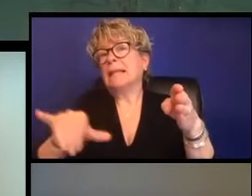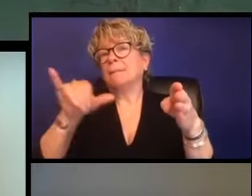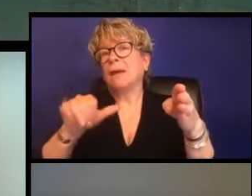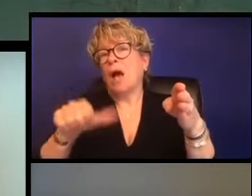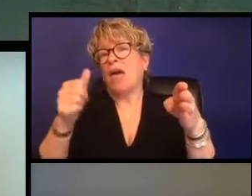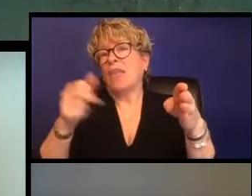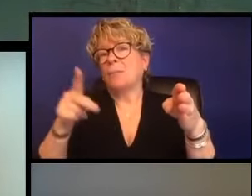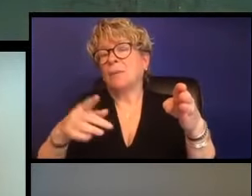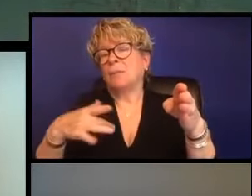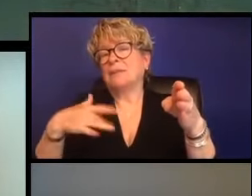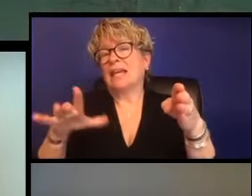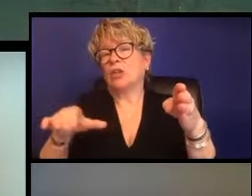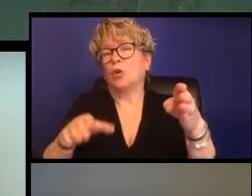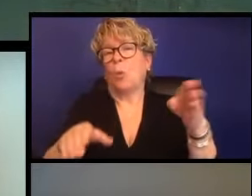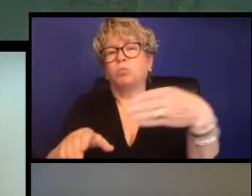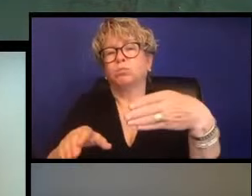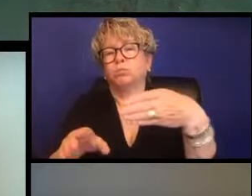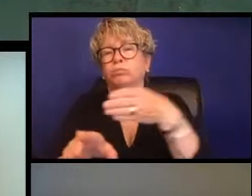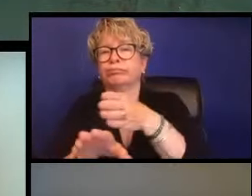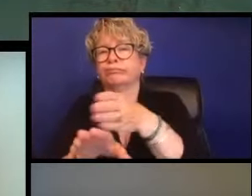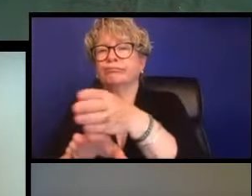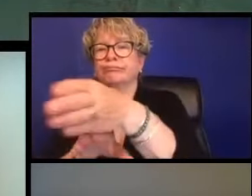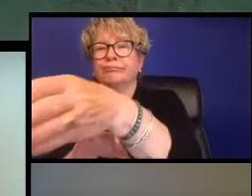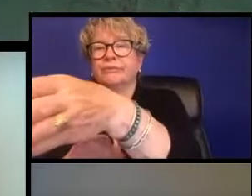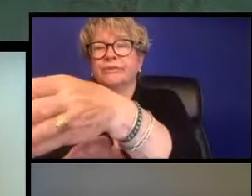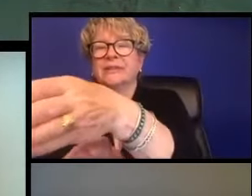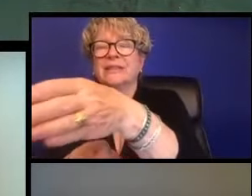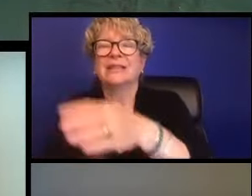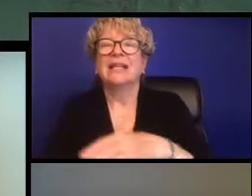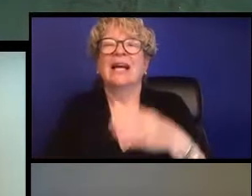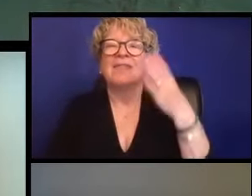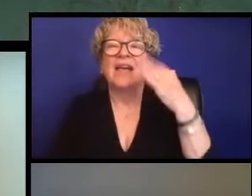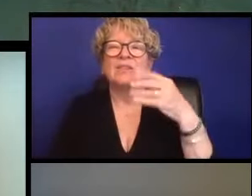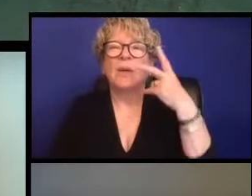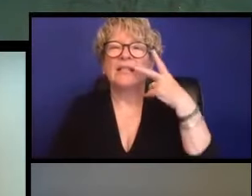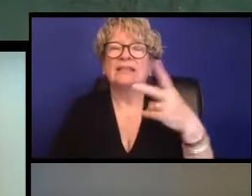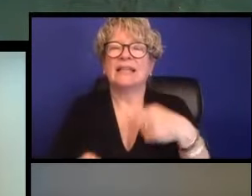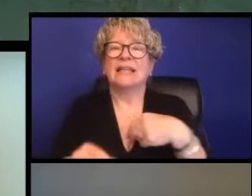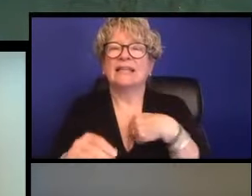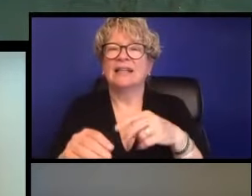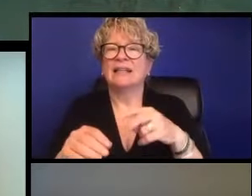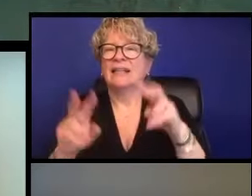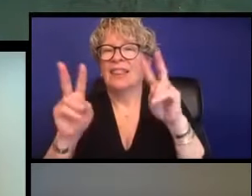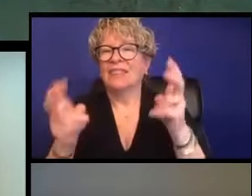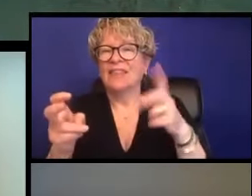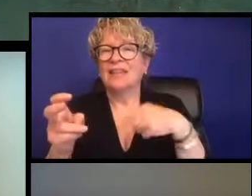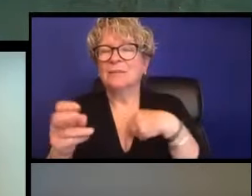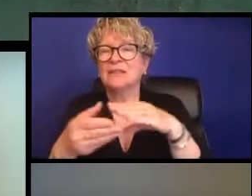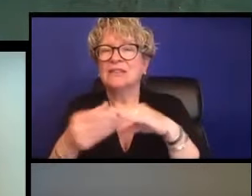That's why you see some of the same tropes show up over and over and over again, you know.